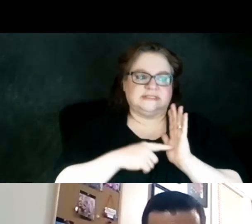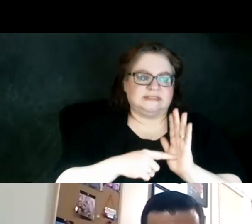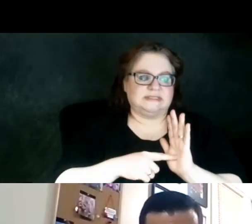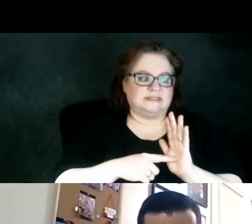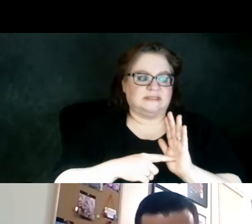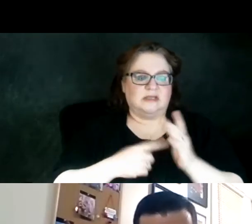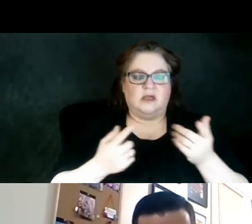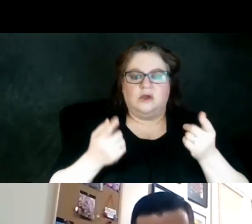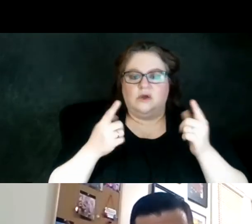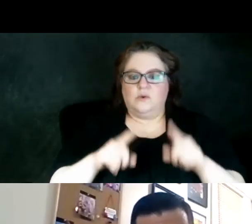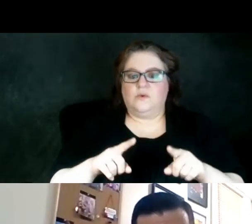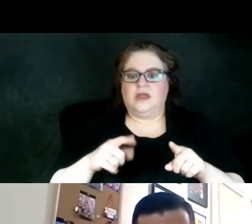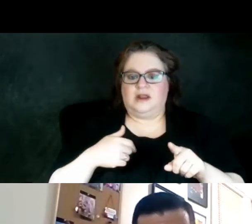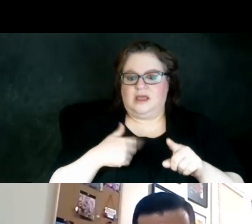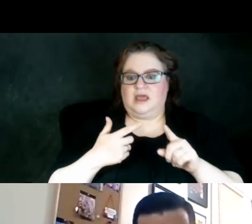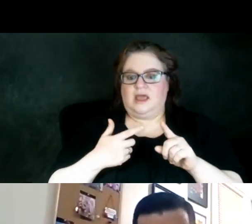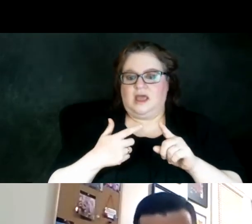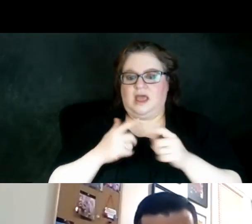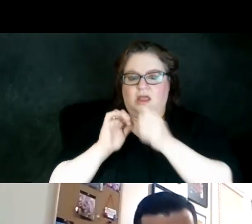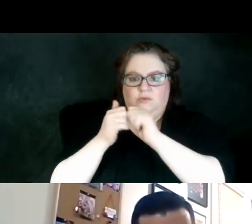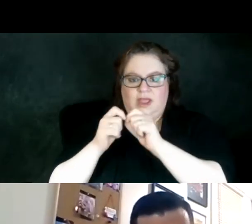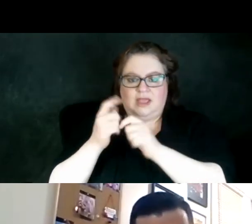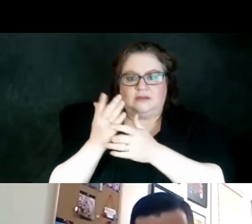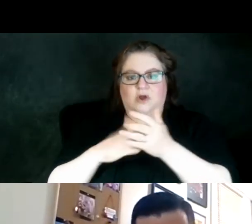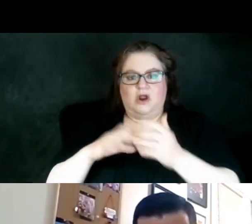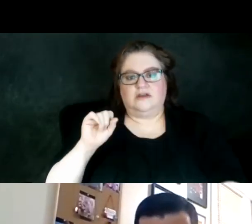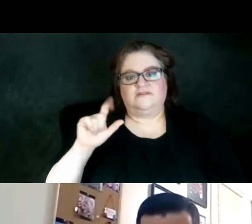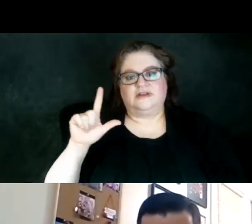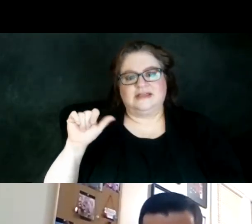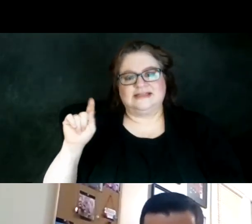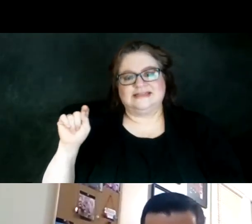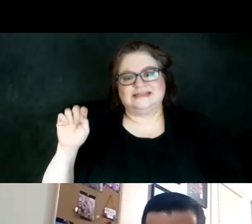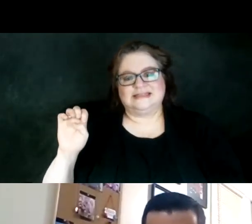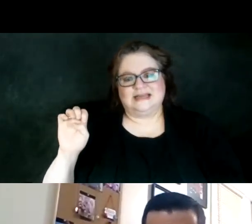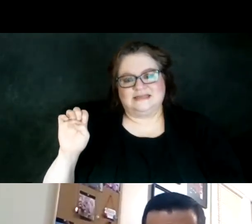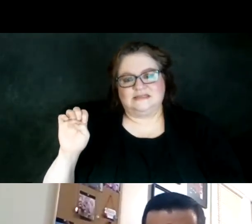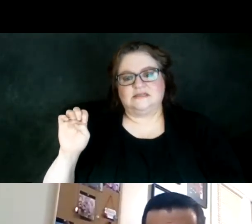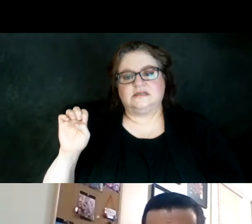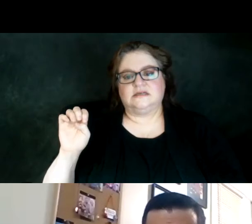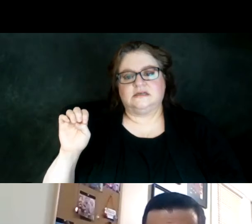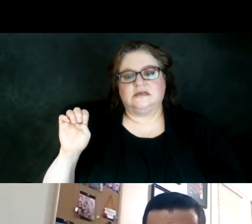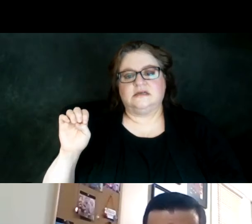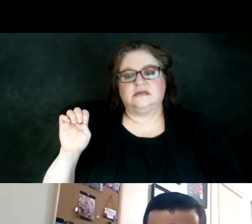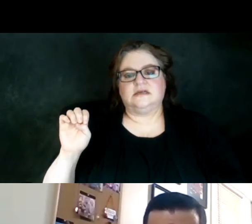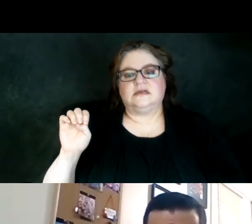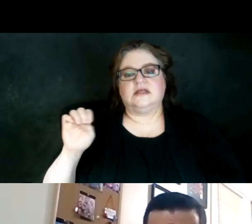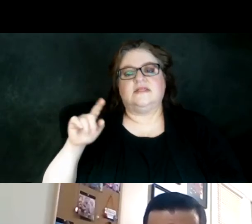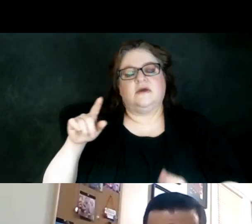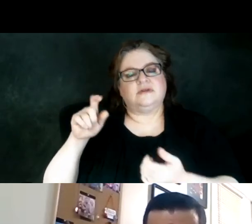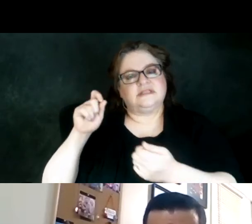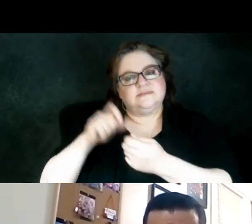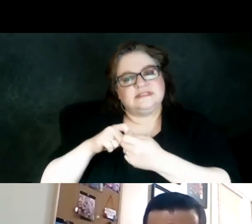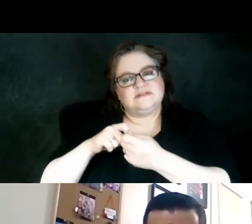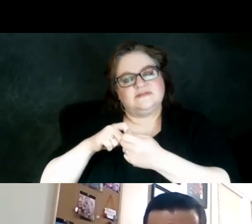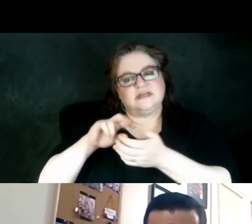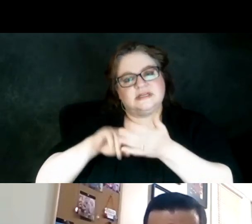when I ran as part of a slate, there was a very specific intent